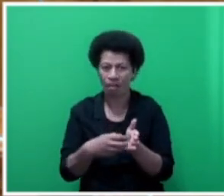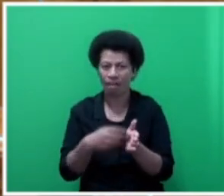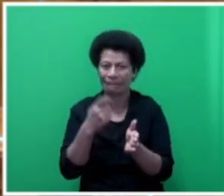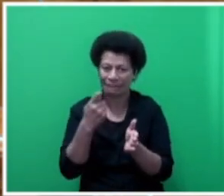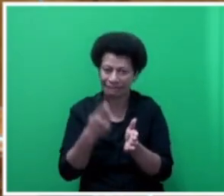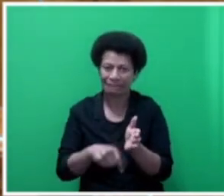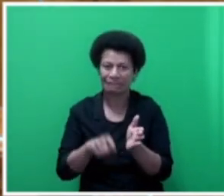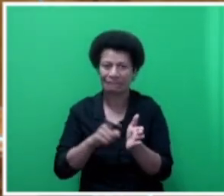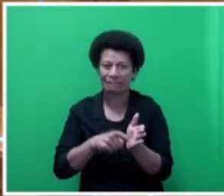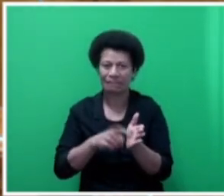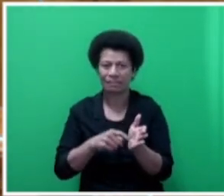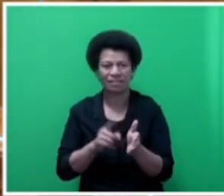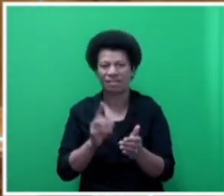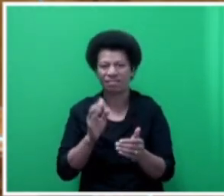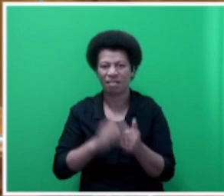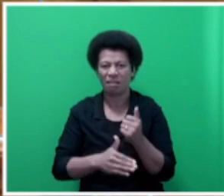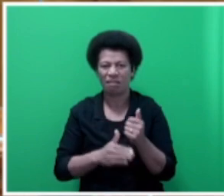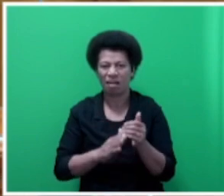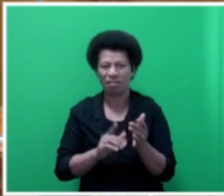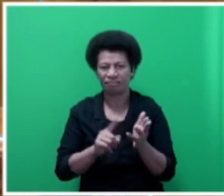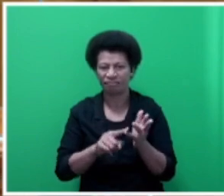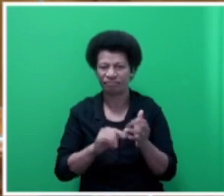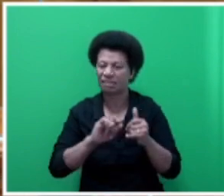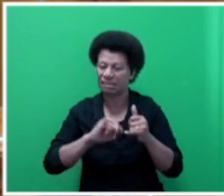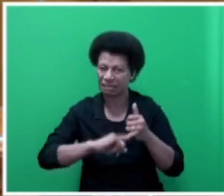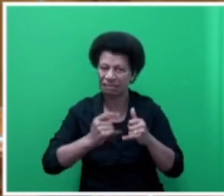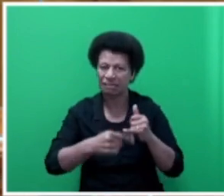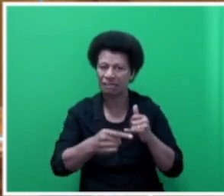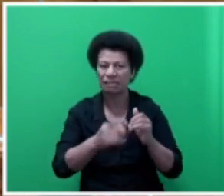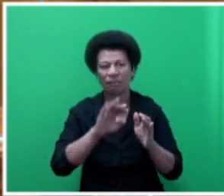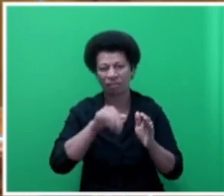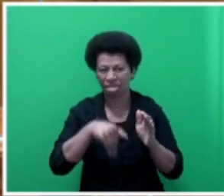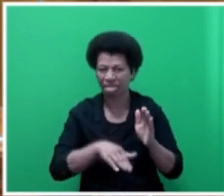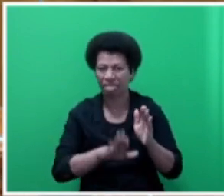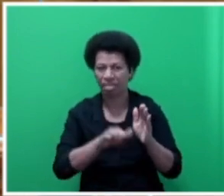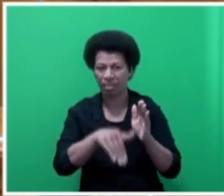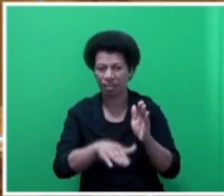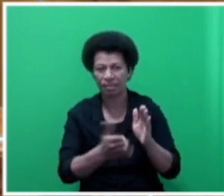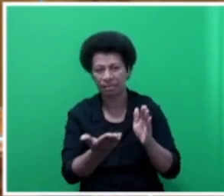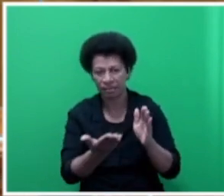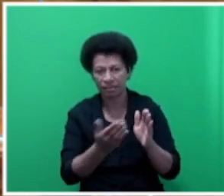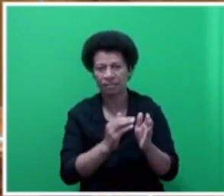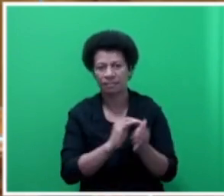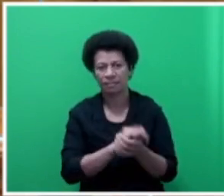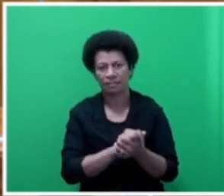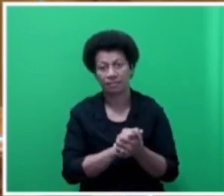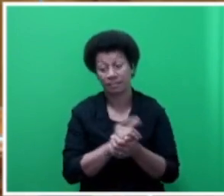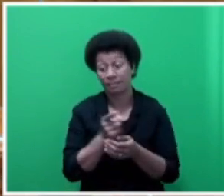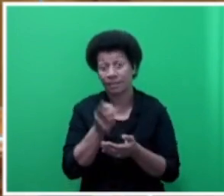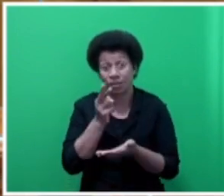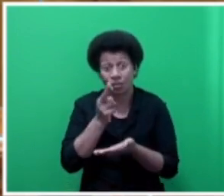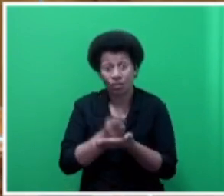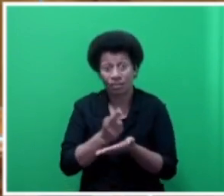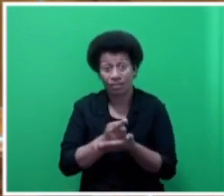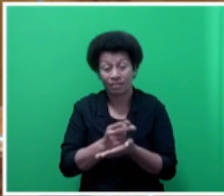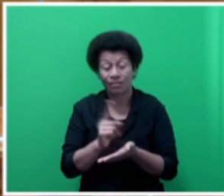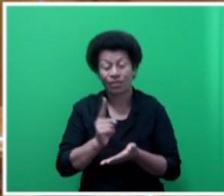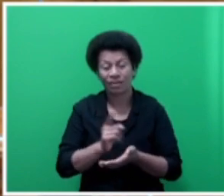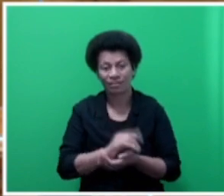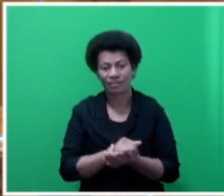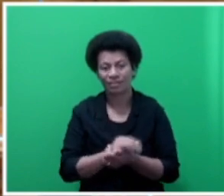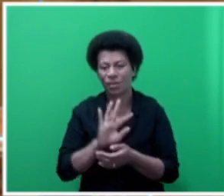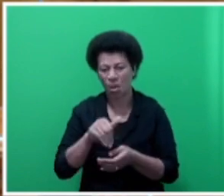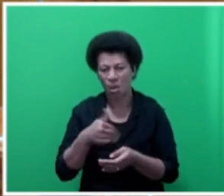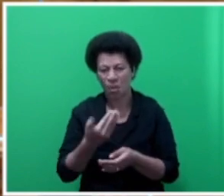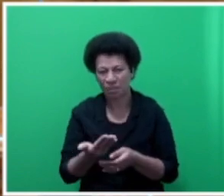and is unsustainable, sir. Our revenue measures sound good on paper, but the reality, there is always a shortfall